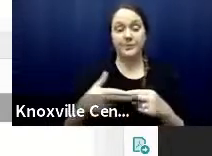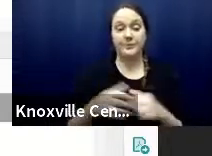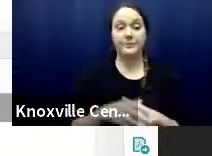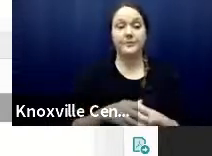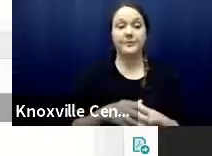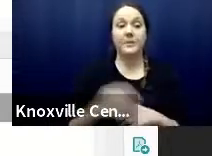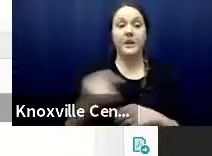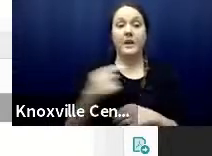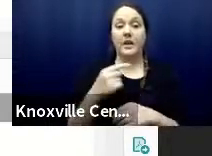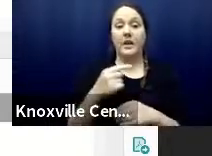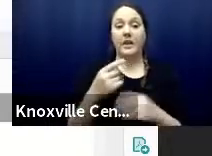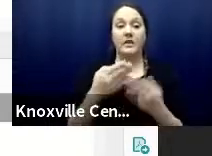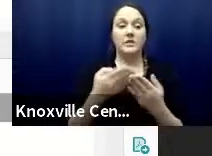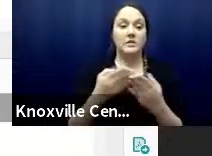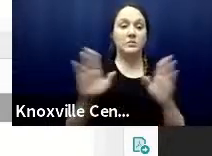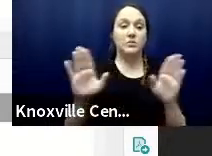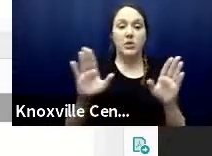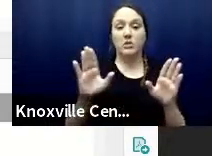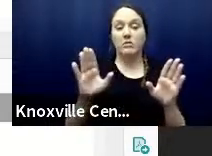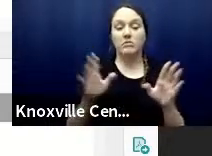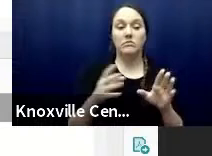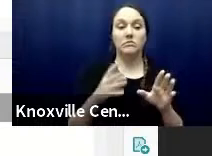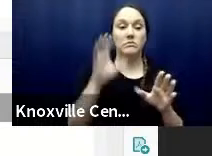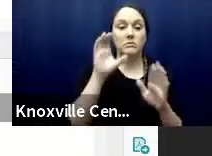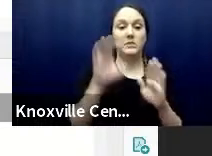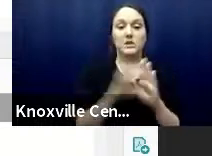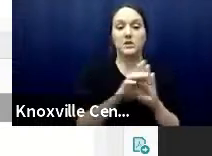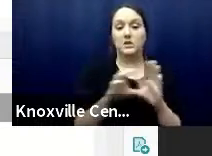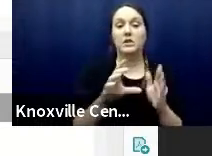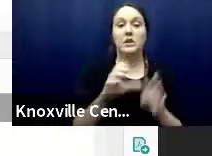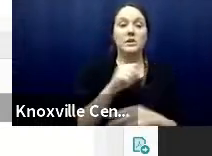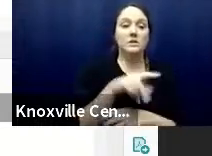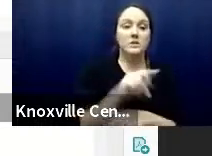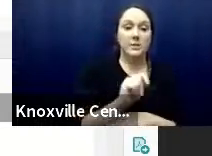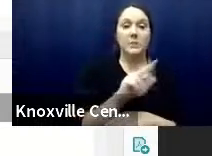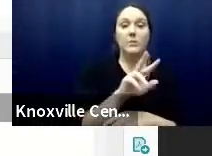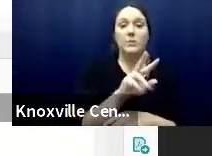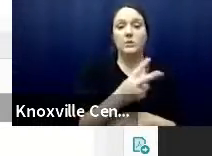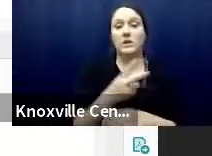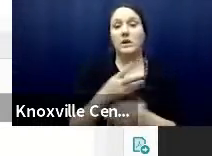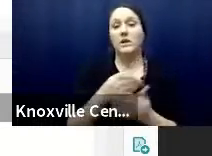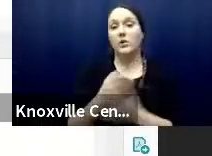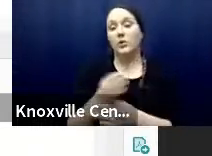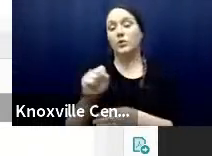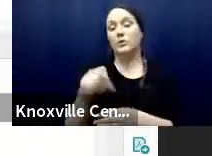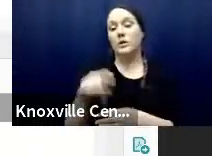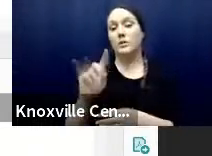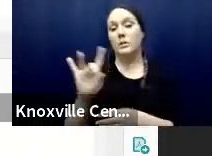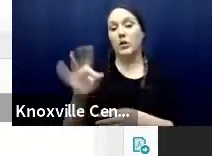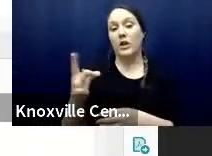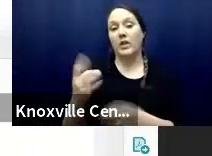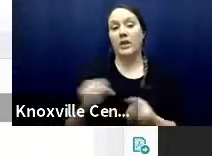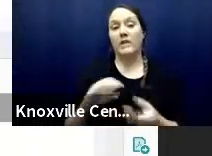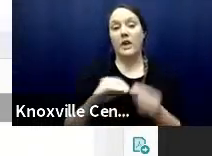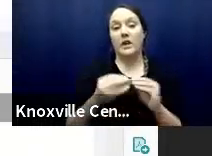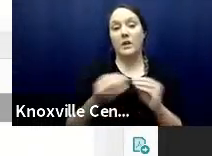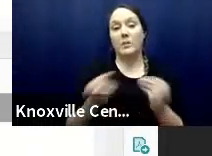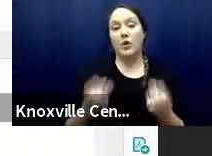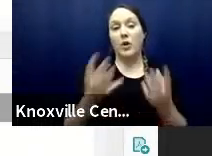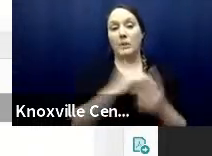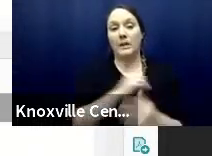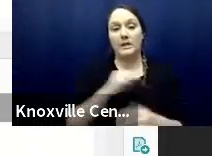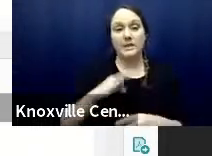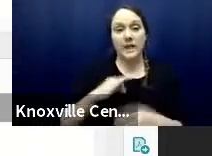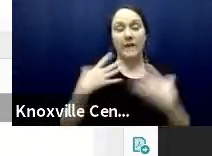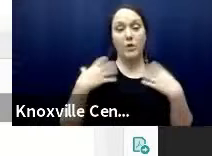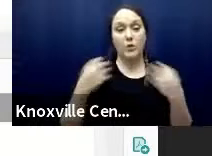So this just gives you a broad overview of from September 2nd through September 8th of the number of recovered staff and